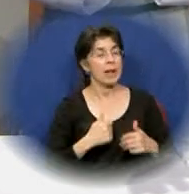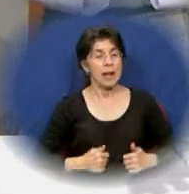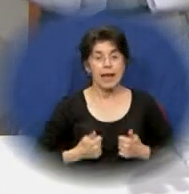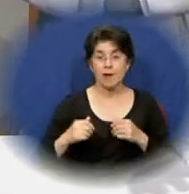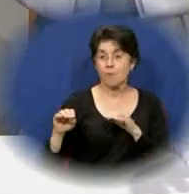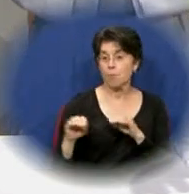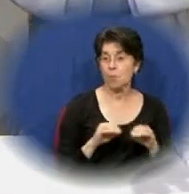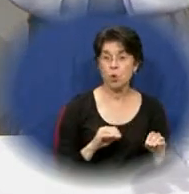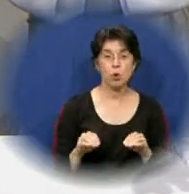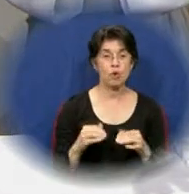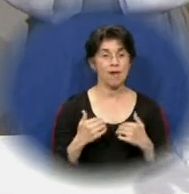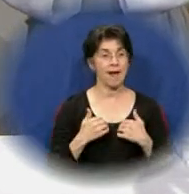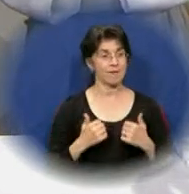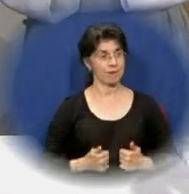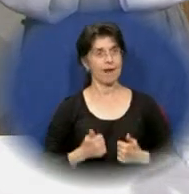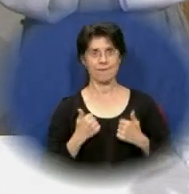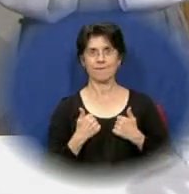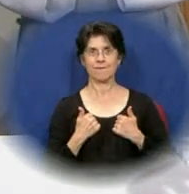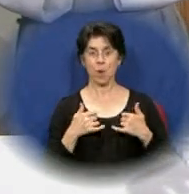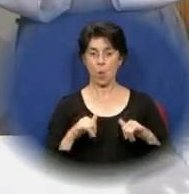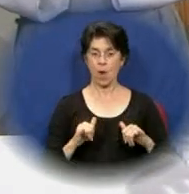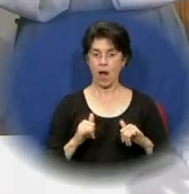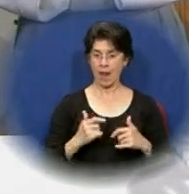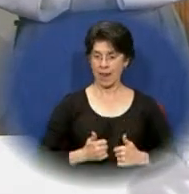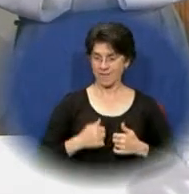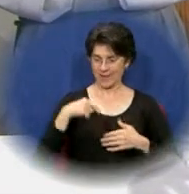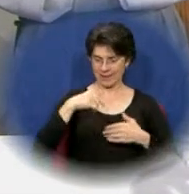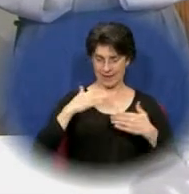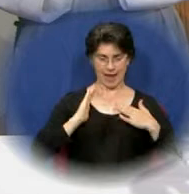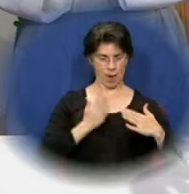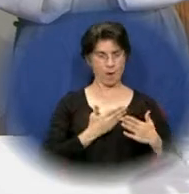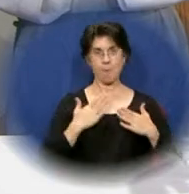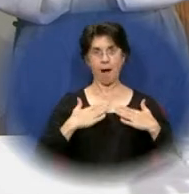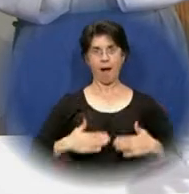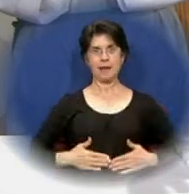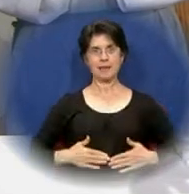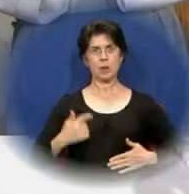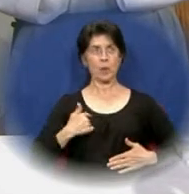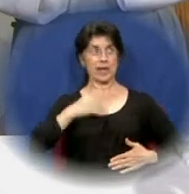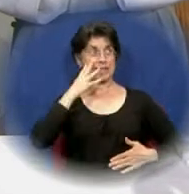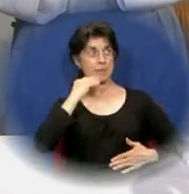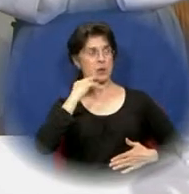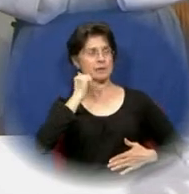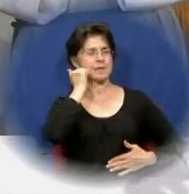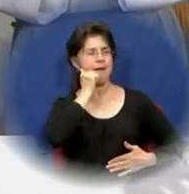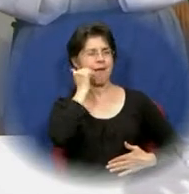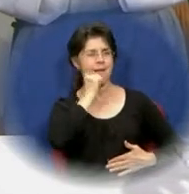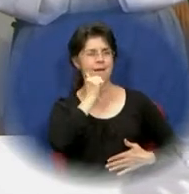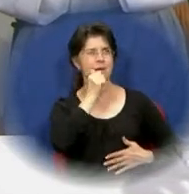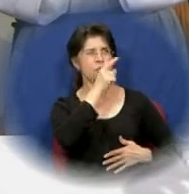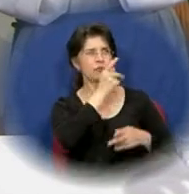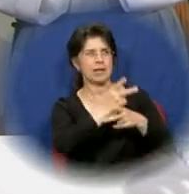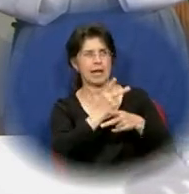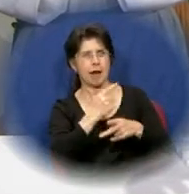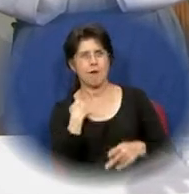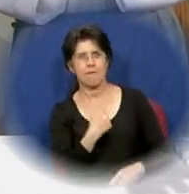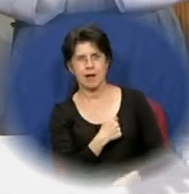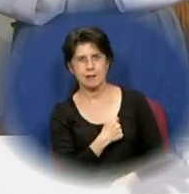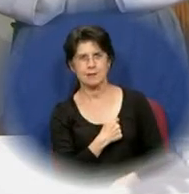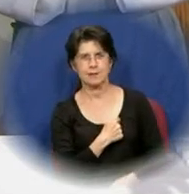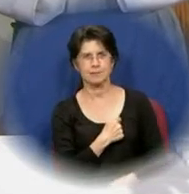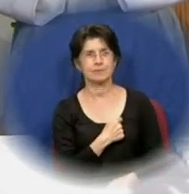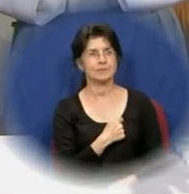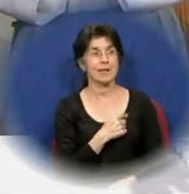our being. And while in this body, we not only experience the daily effects of your care, but even now possess the pledge of life